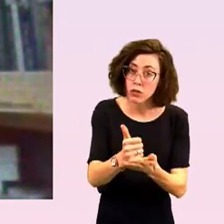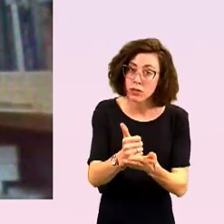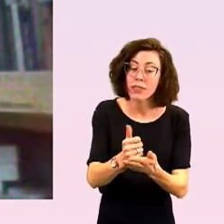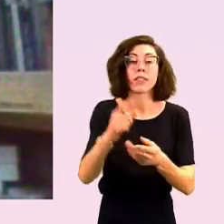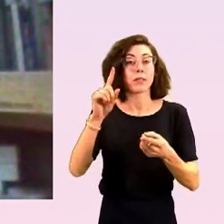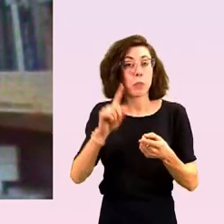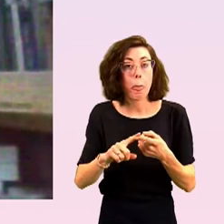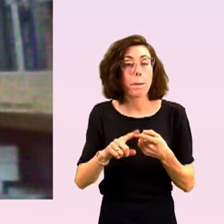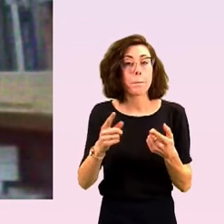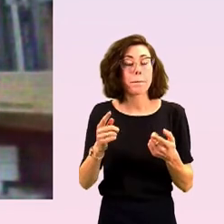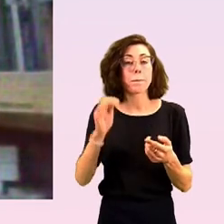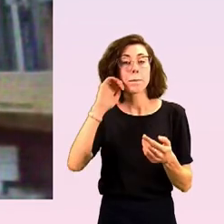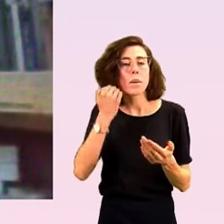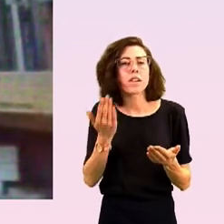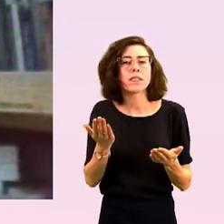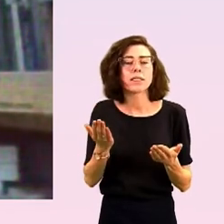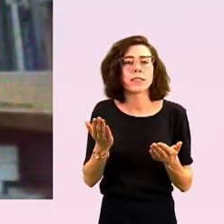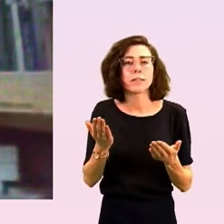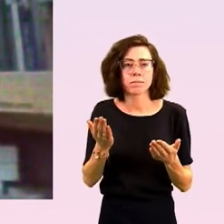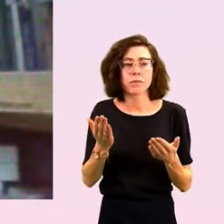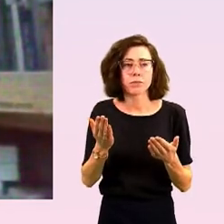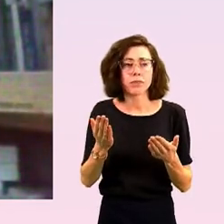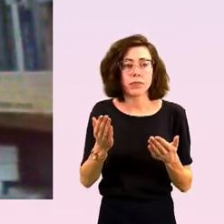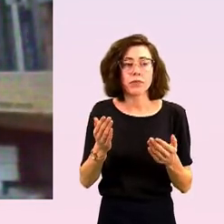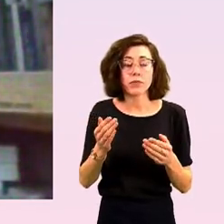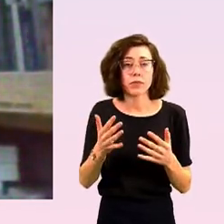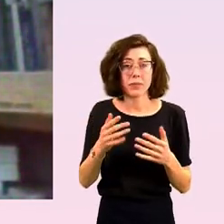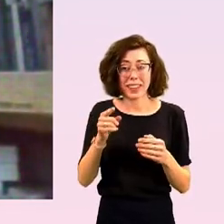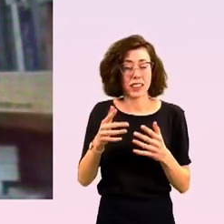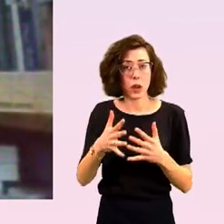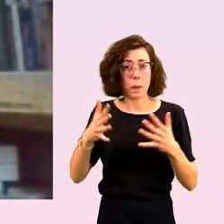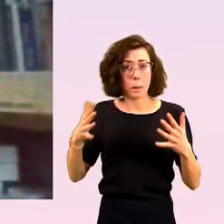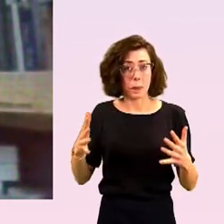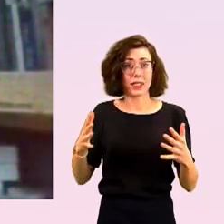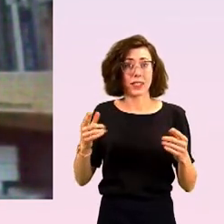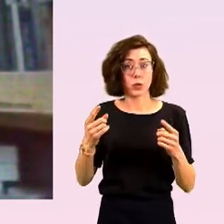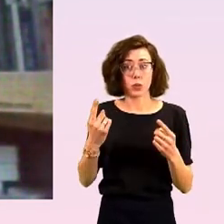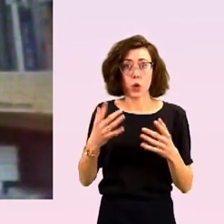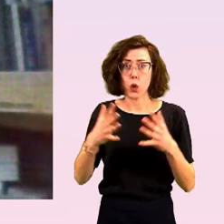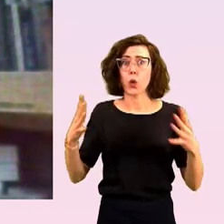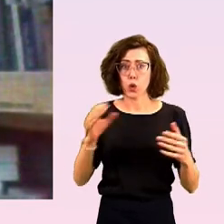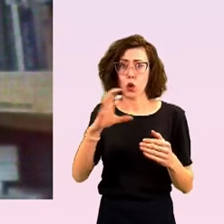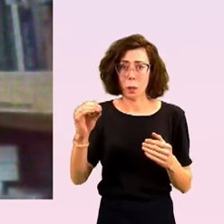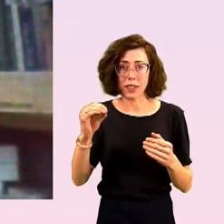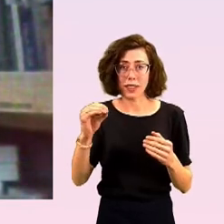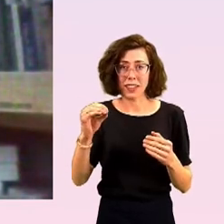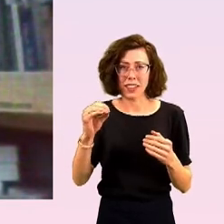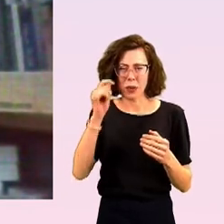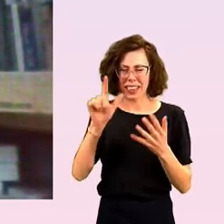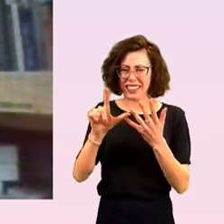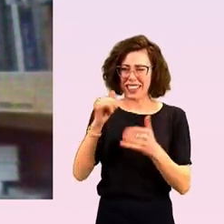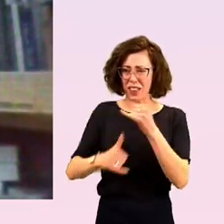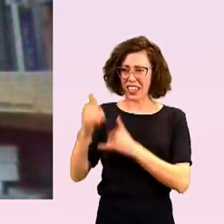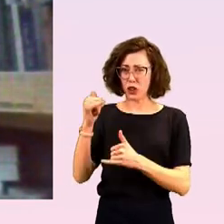because as the largest local authority in the country, employing 6,000 people, 7 years ago, you would think there wasn't a gay in the